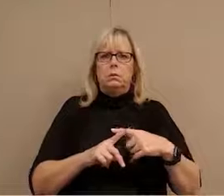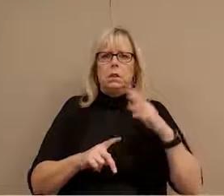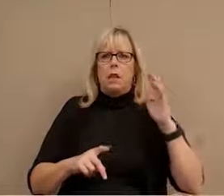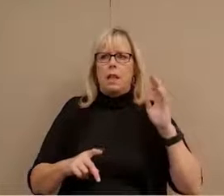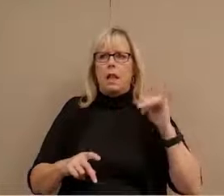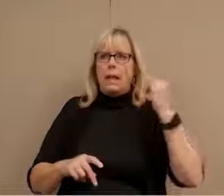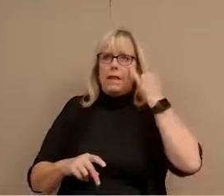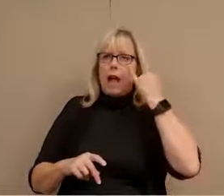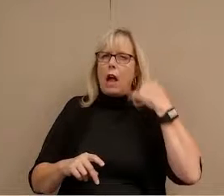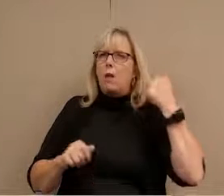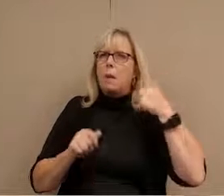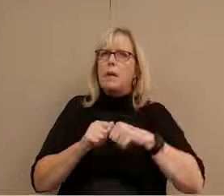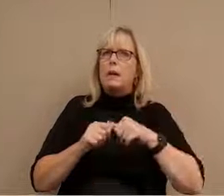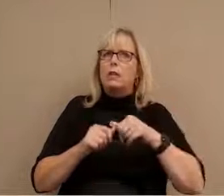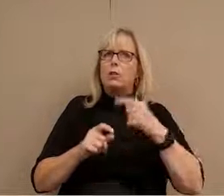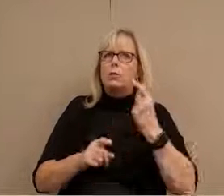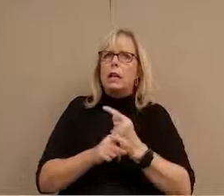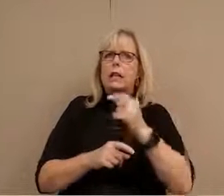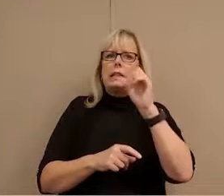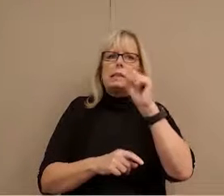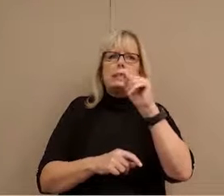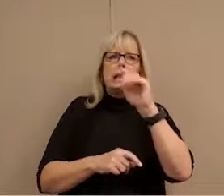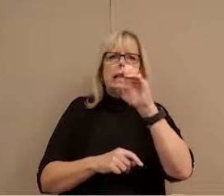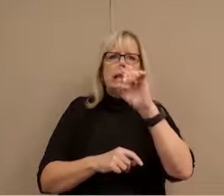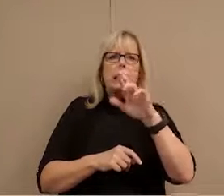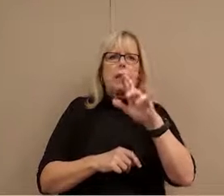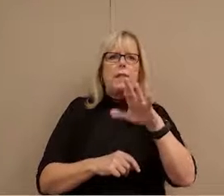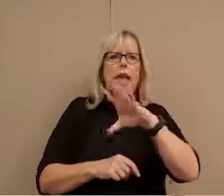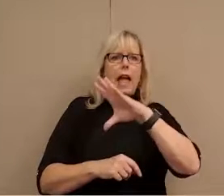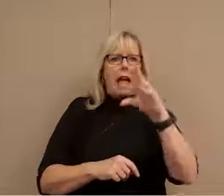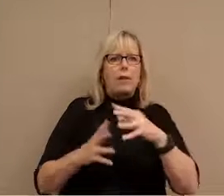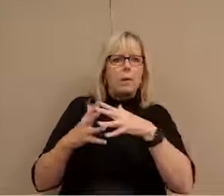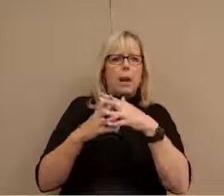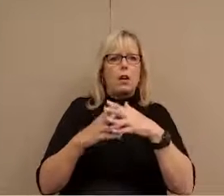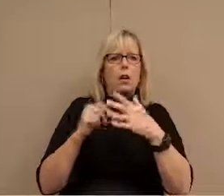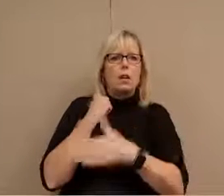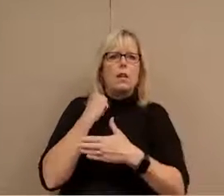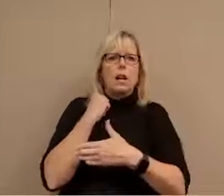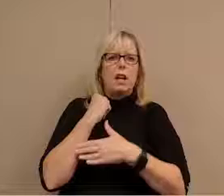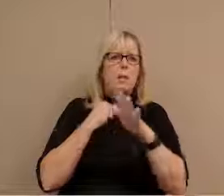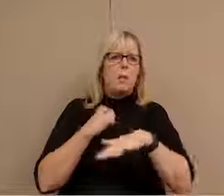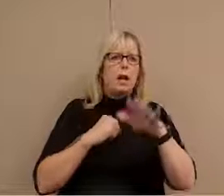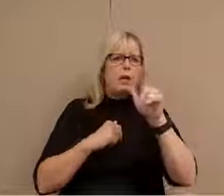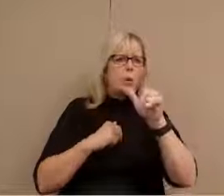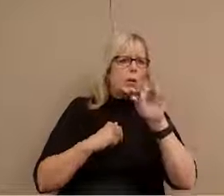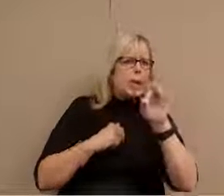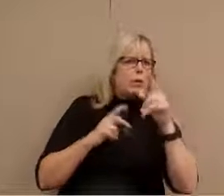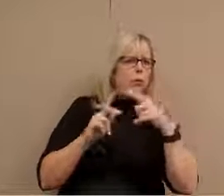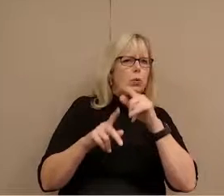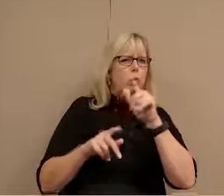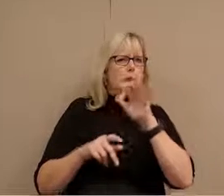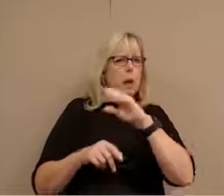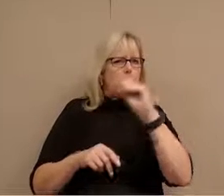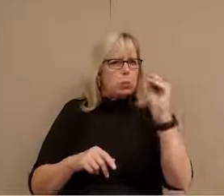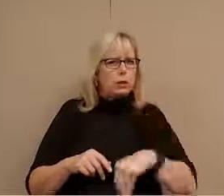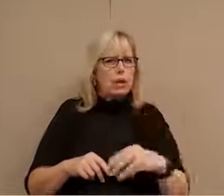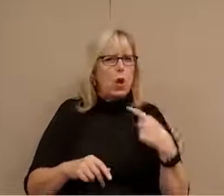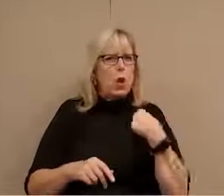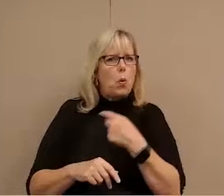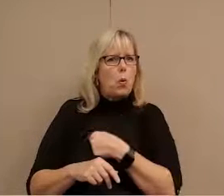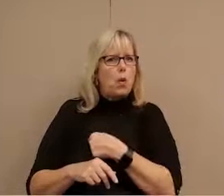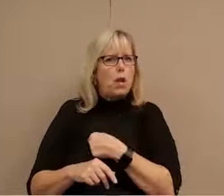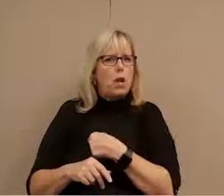if I remember right, St. Clair County, the African American population of the county is roughly 28-29%. Okay, we